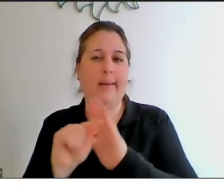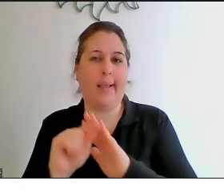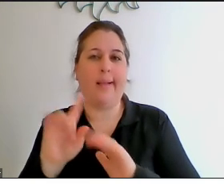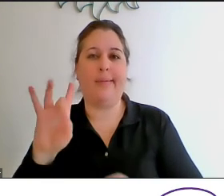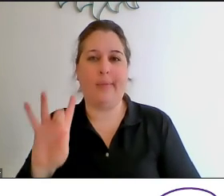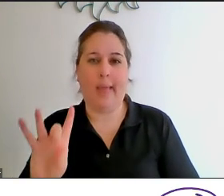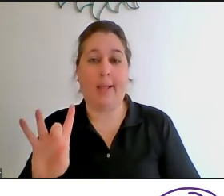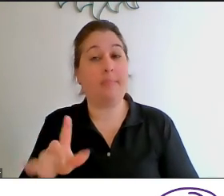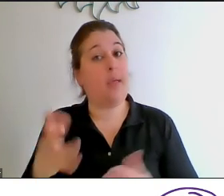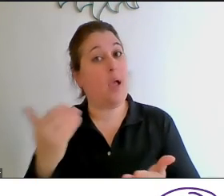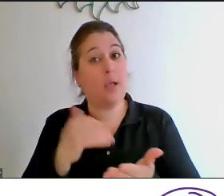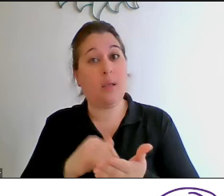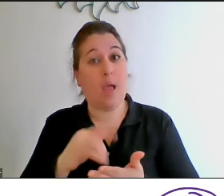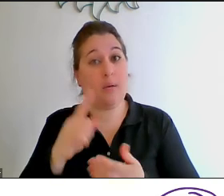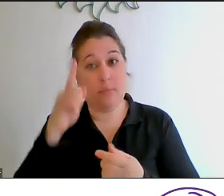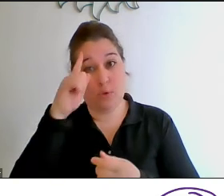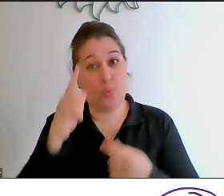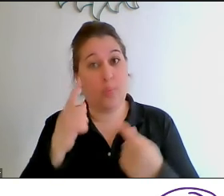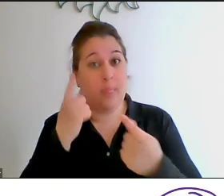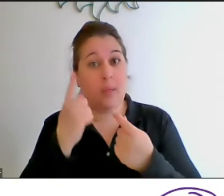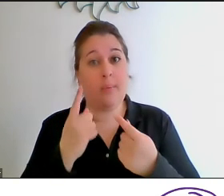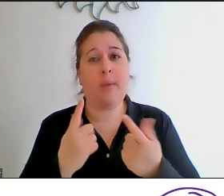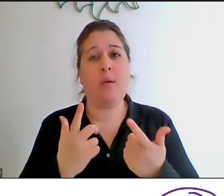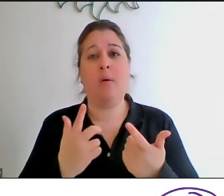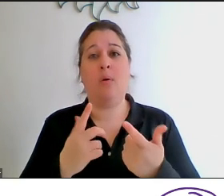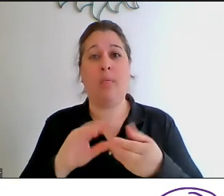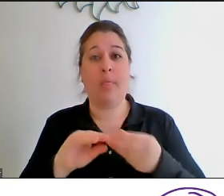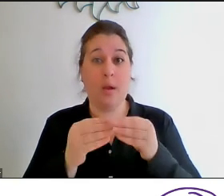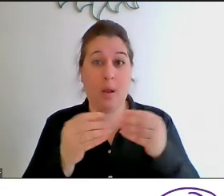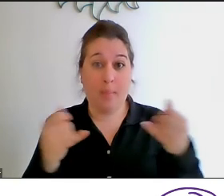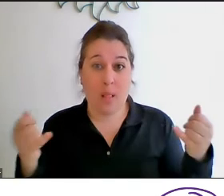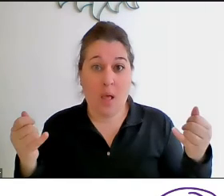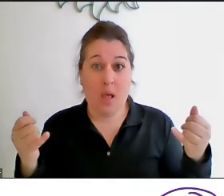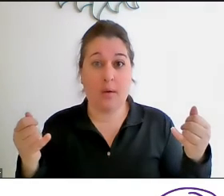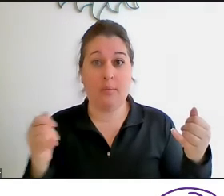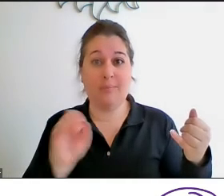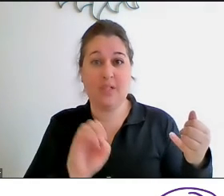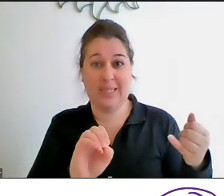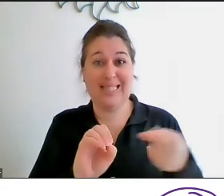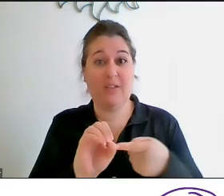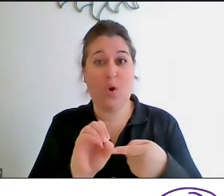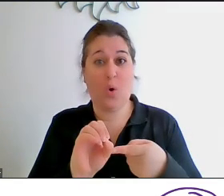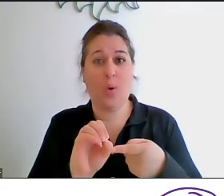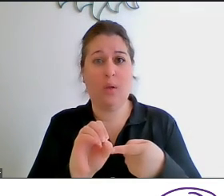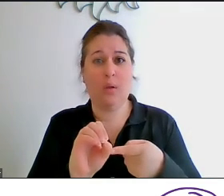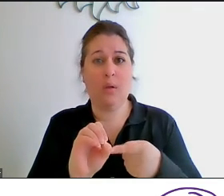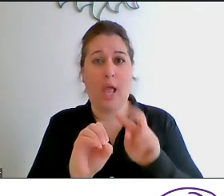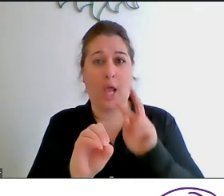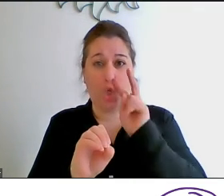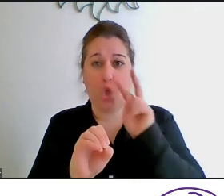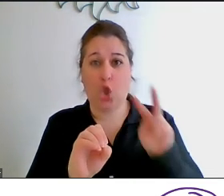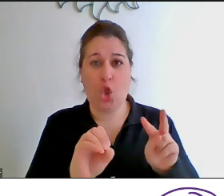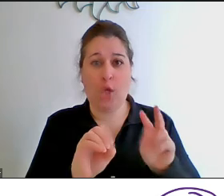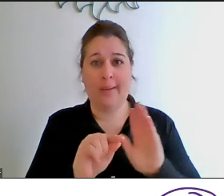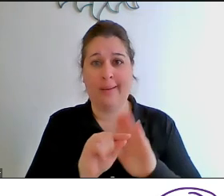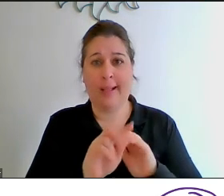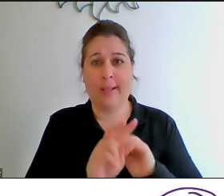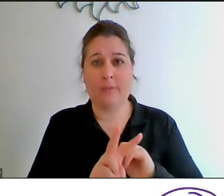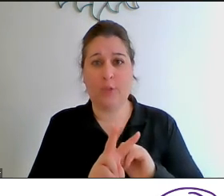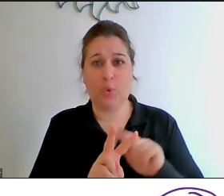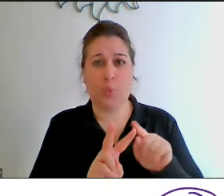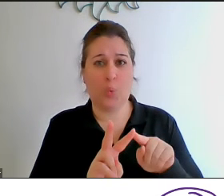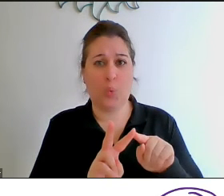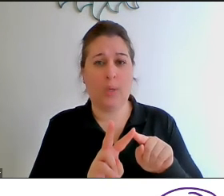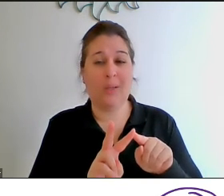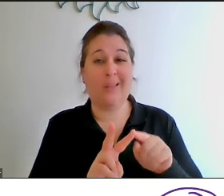equals -8. And think of the number line. You start off at 0, you go to -2, and